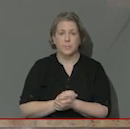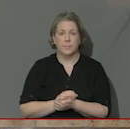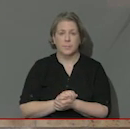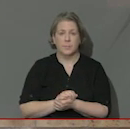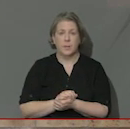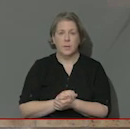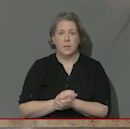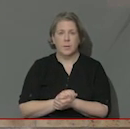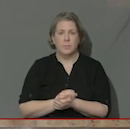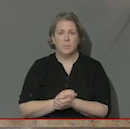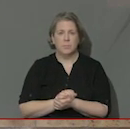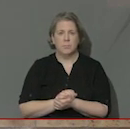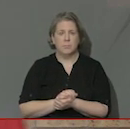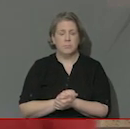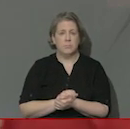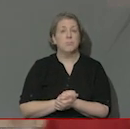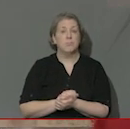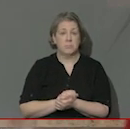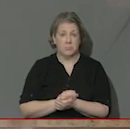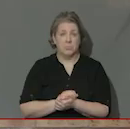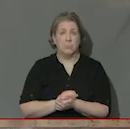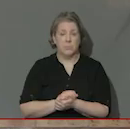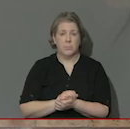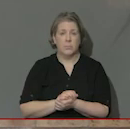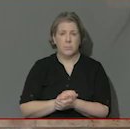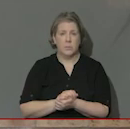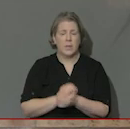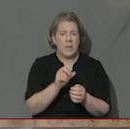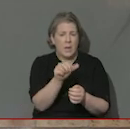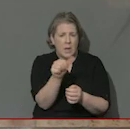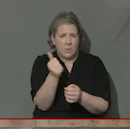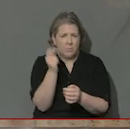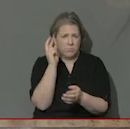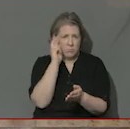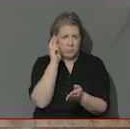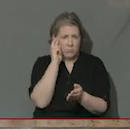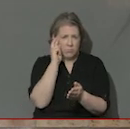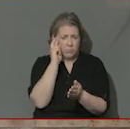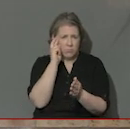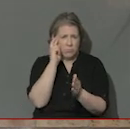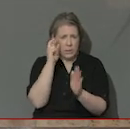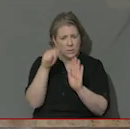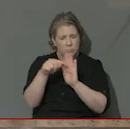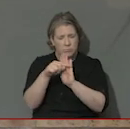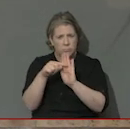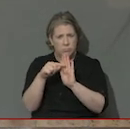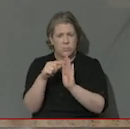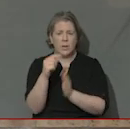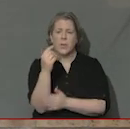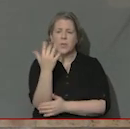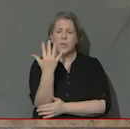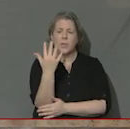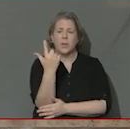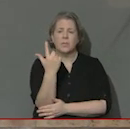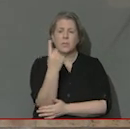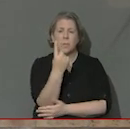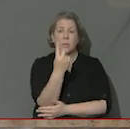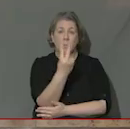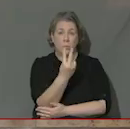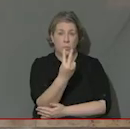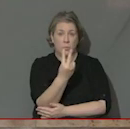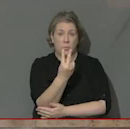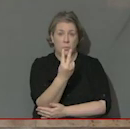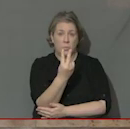The other part of the 5827, so if you get the difference, it's 5712.